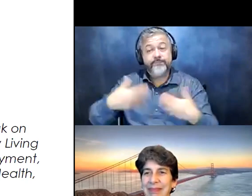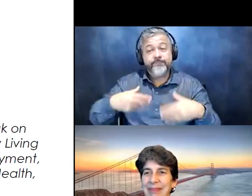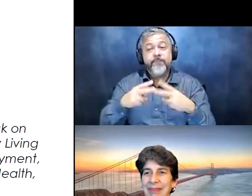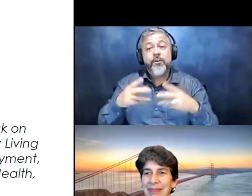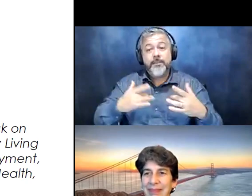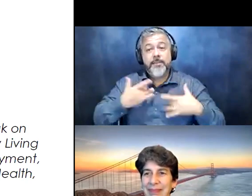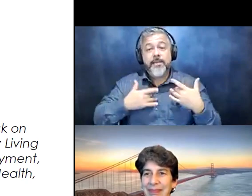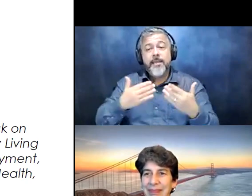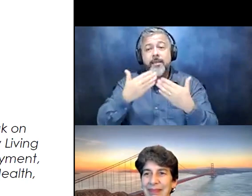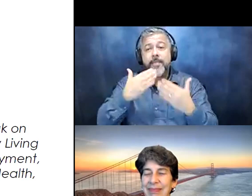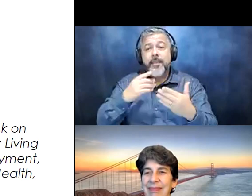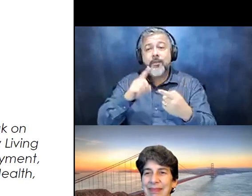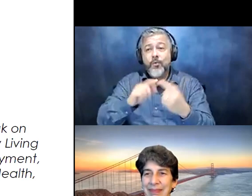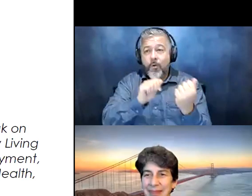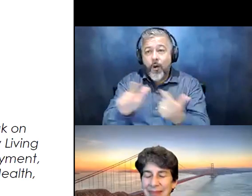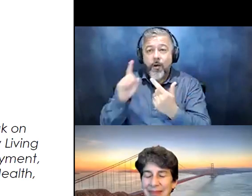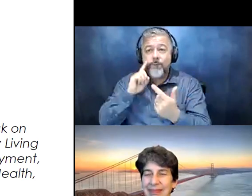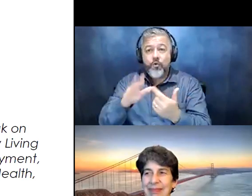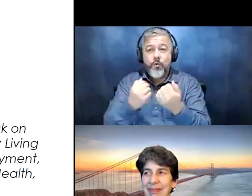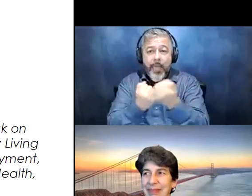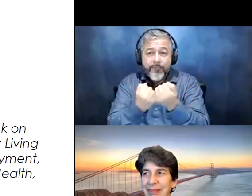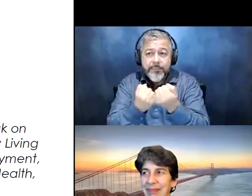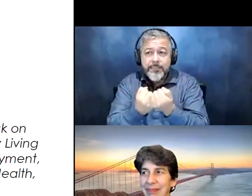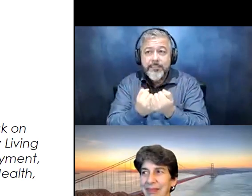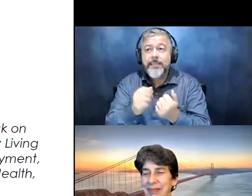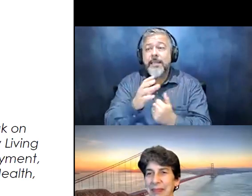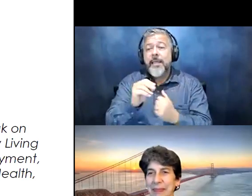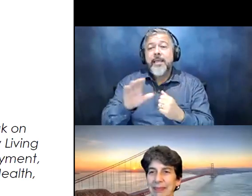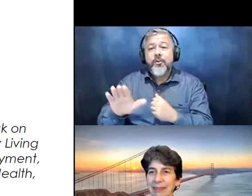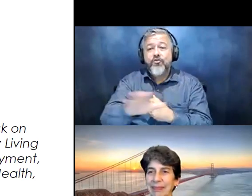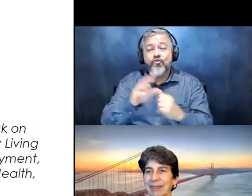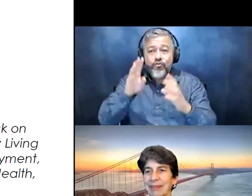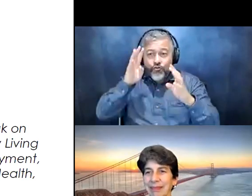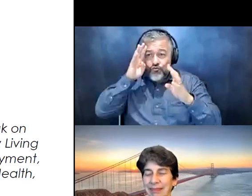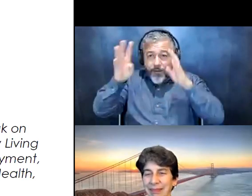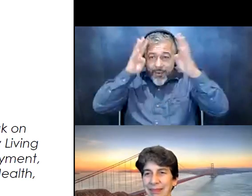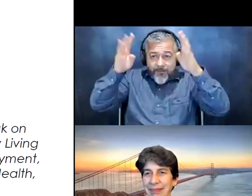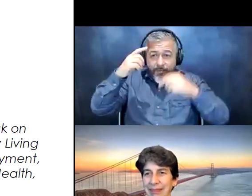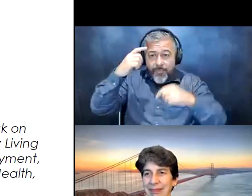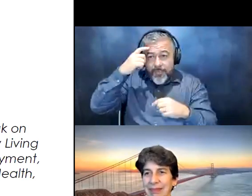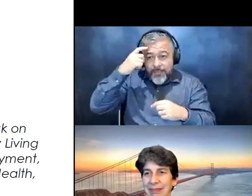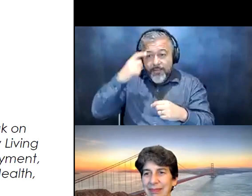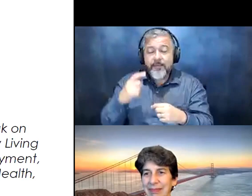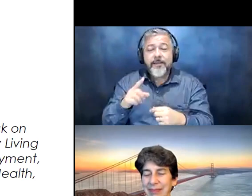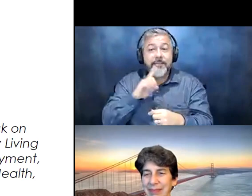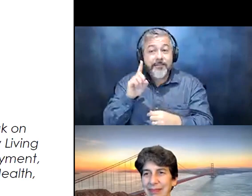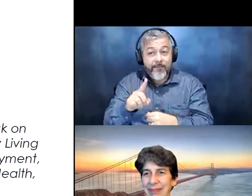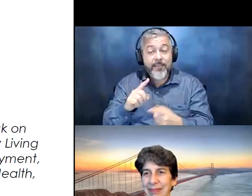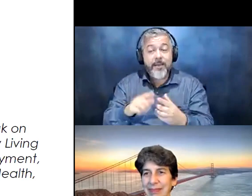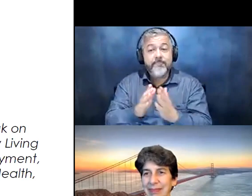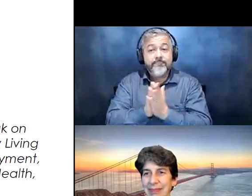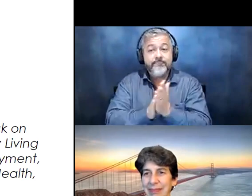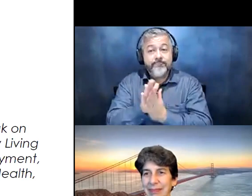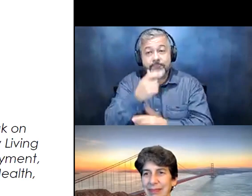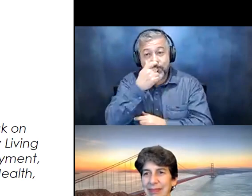you to everybody for advocacy and your creative thinking. Definitely interested in